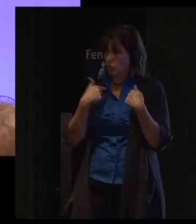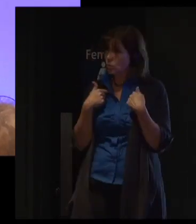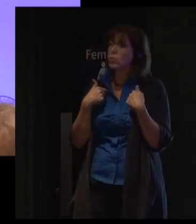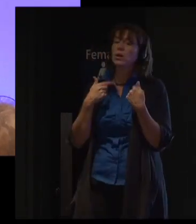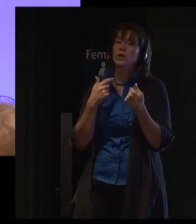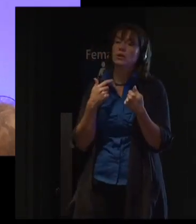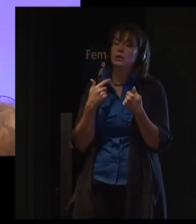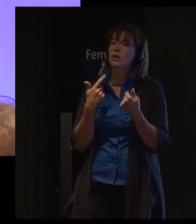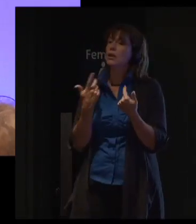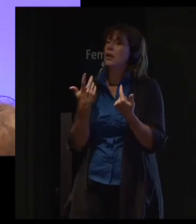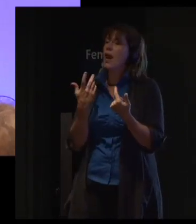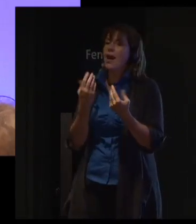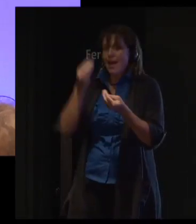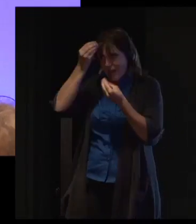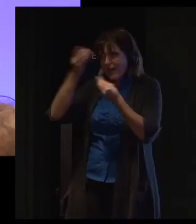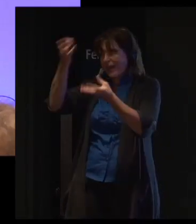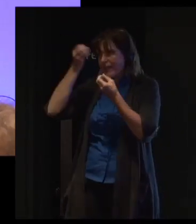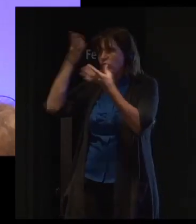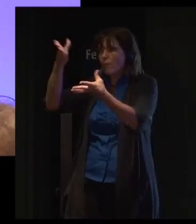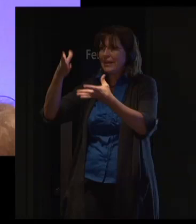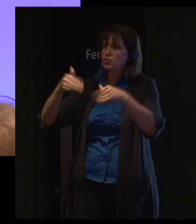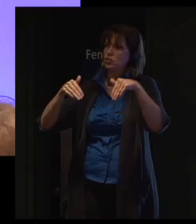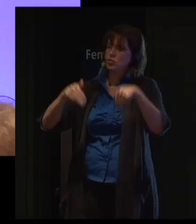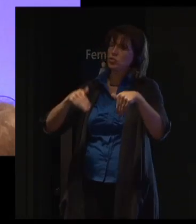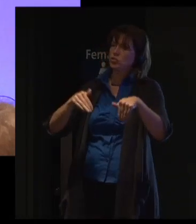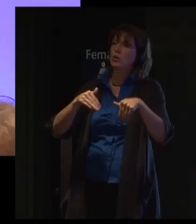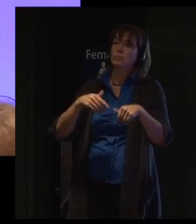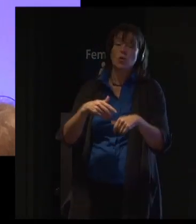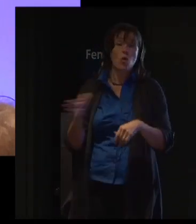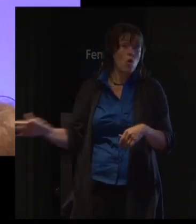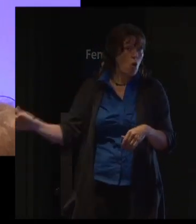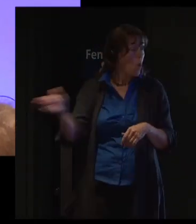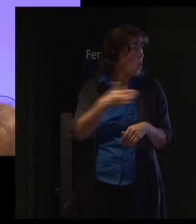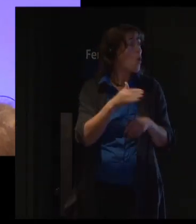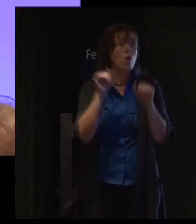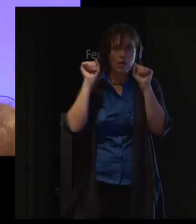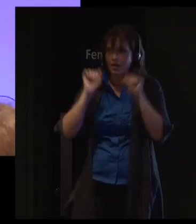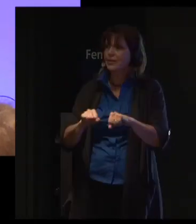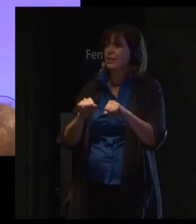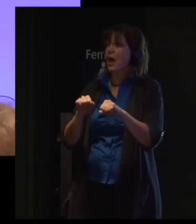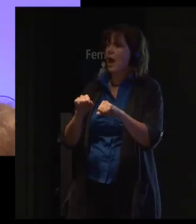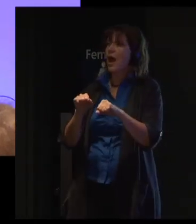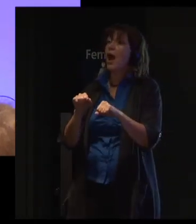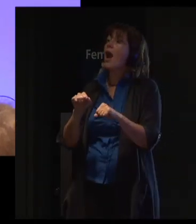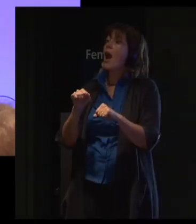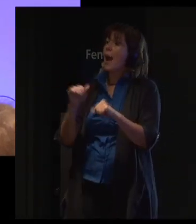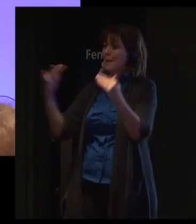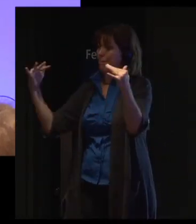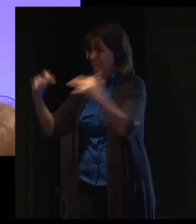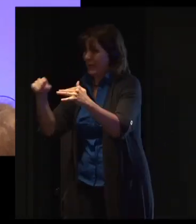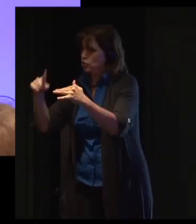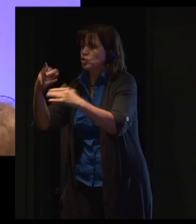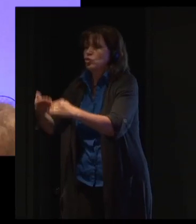an information shop in the Allianz Arena where everybody can meet us 1 hour before and